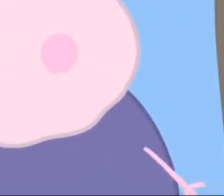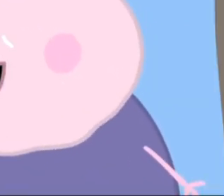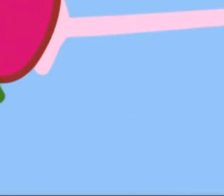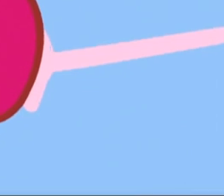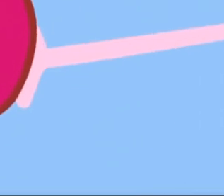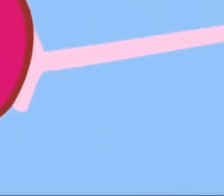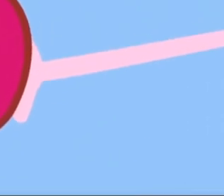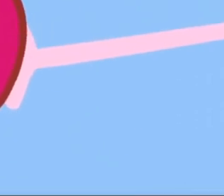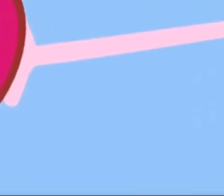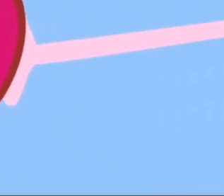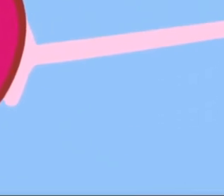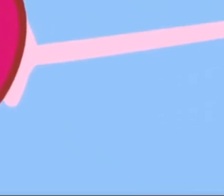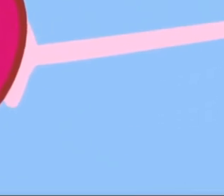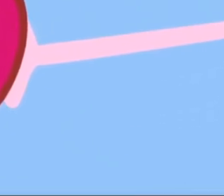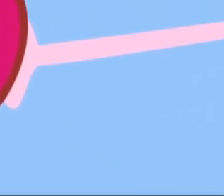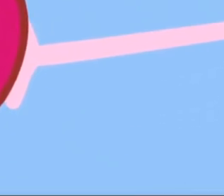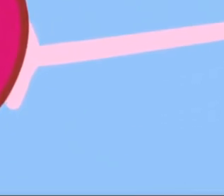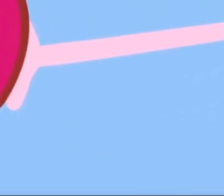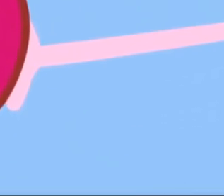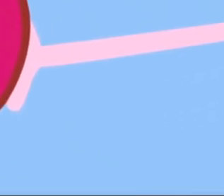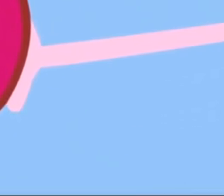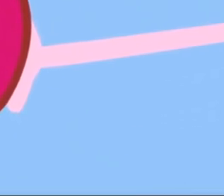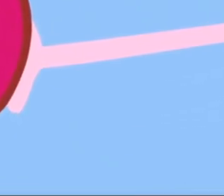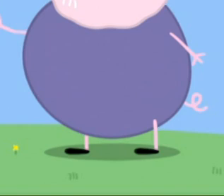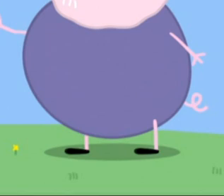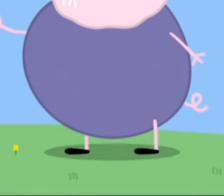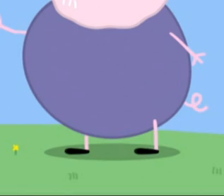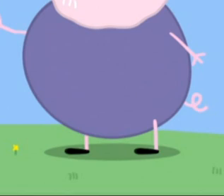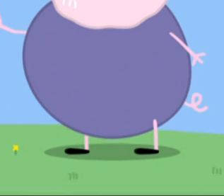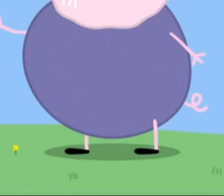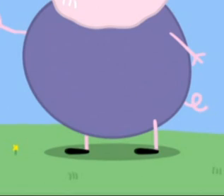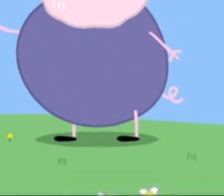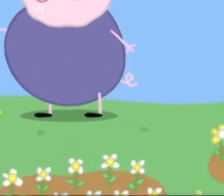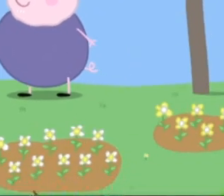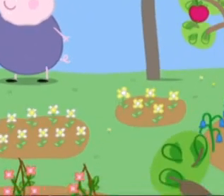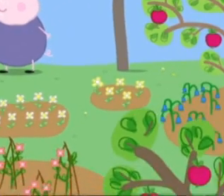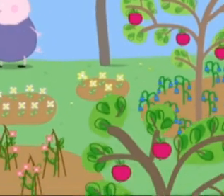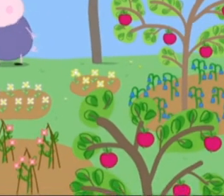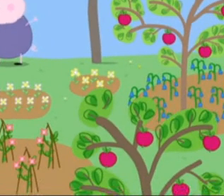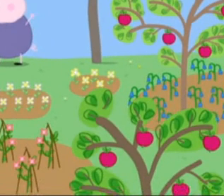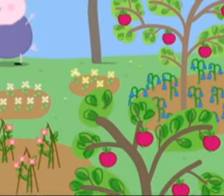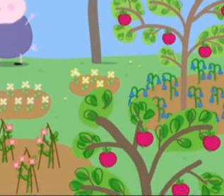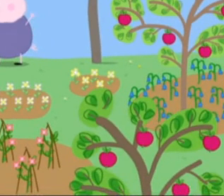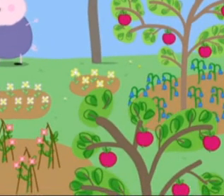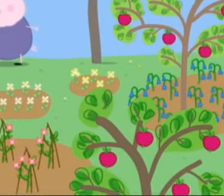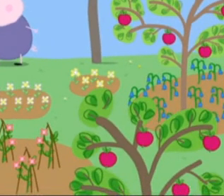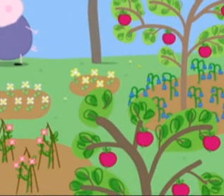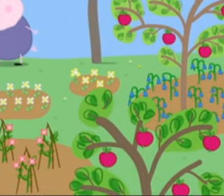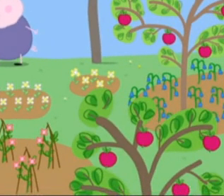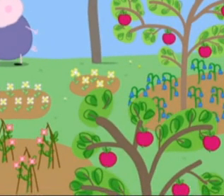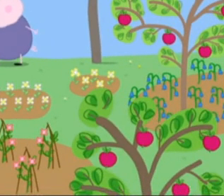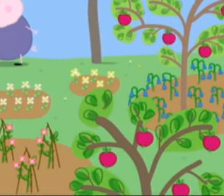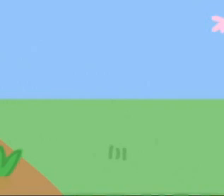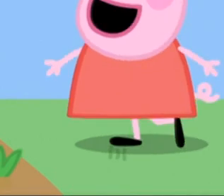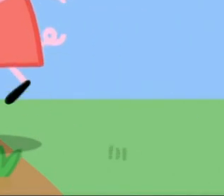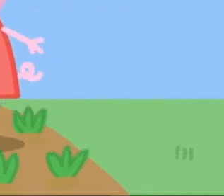And inside this apple are more seeds. To make more apple trees.